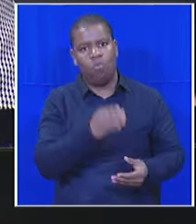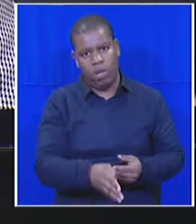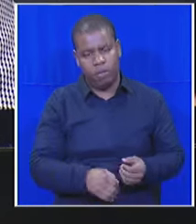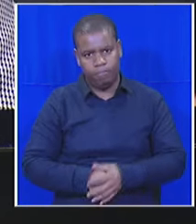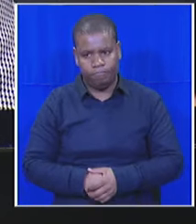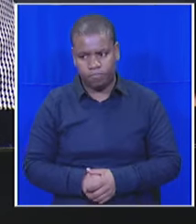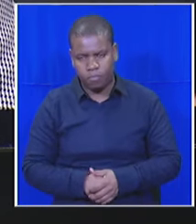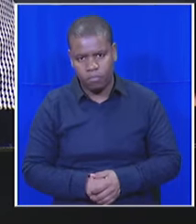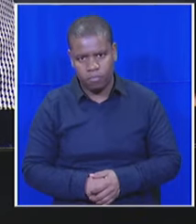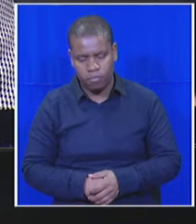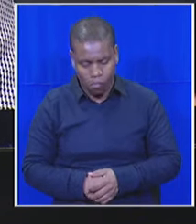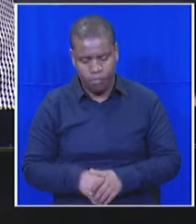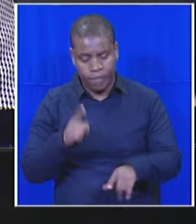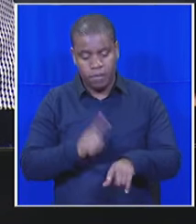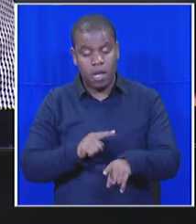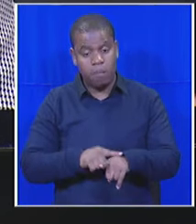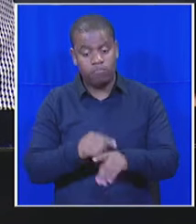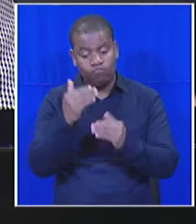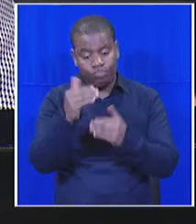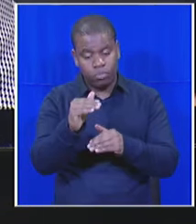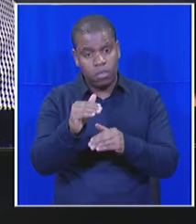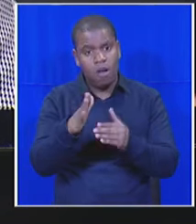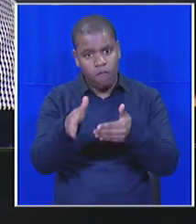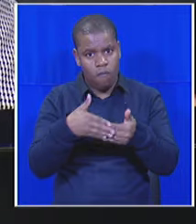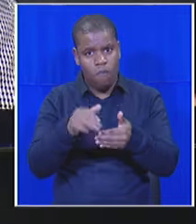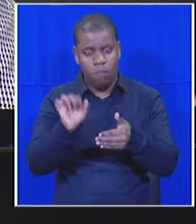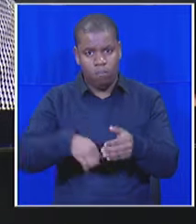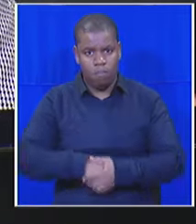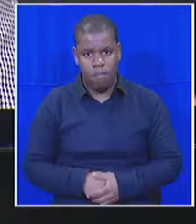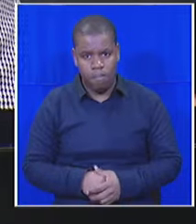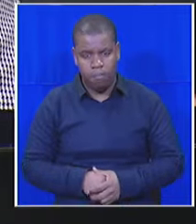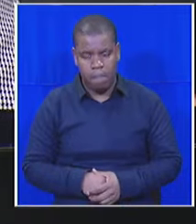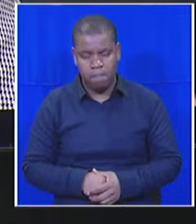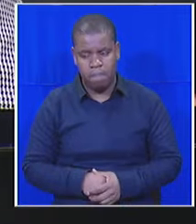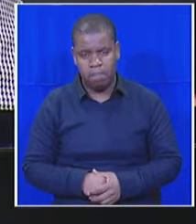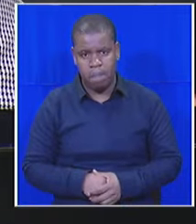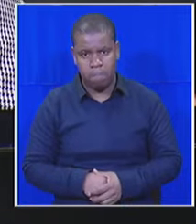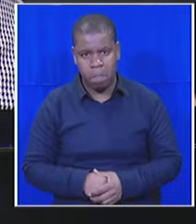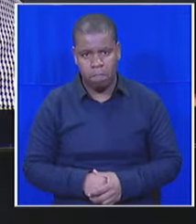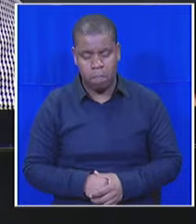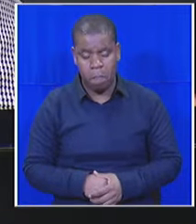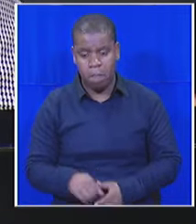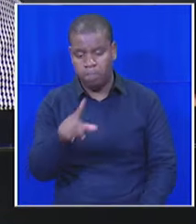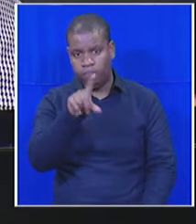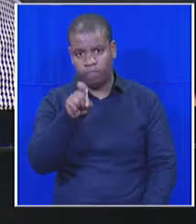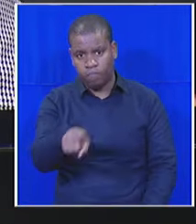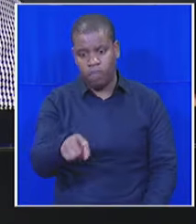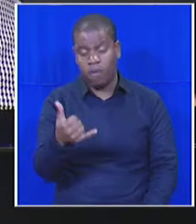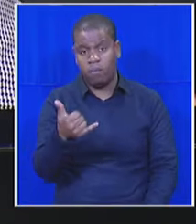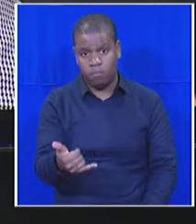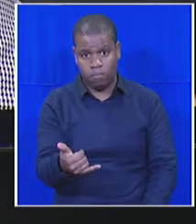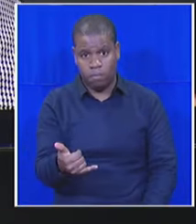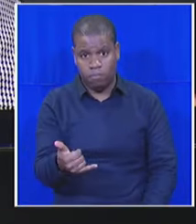vote when the voting session is closed by the chair. Order. The question before the House is